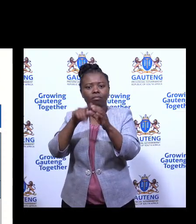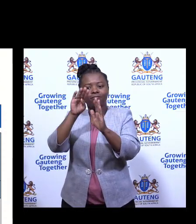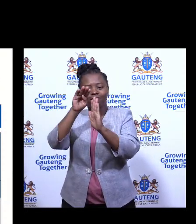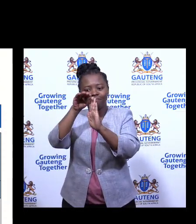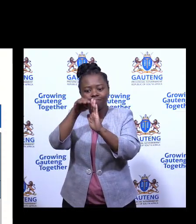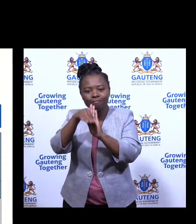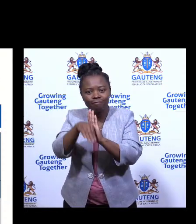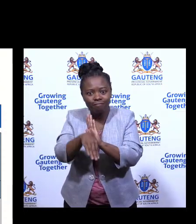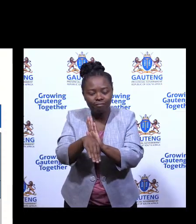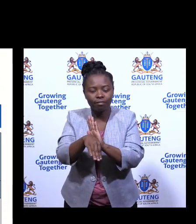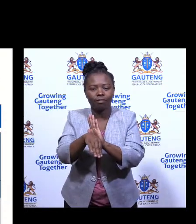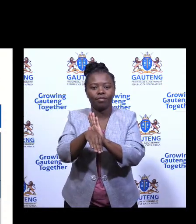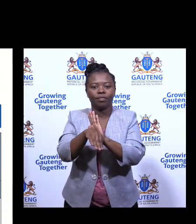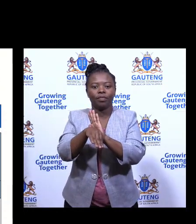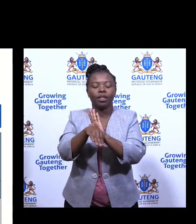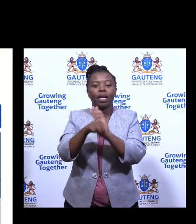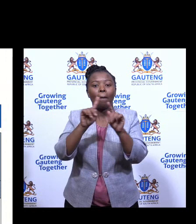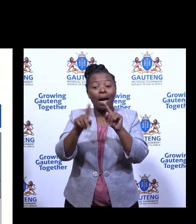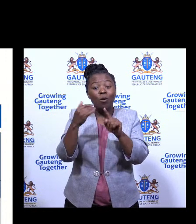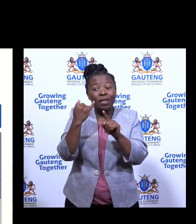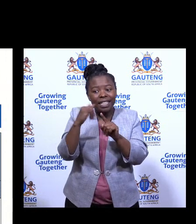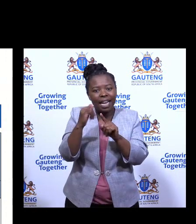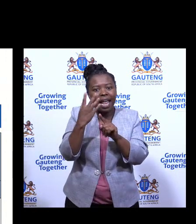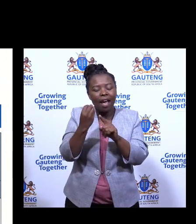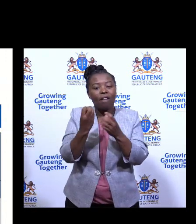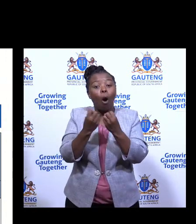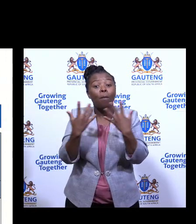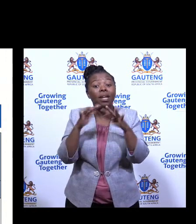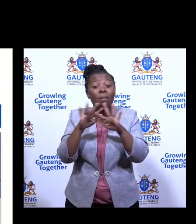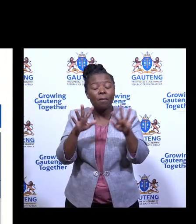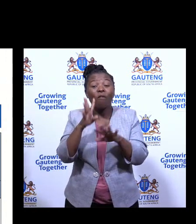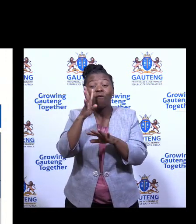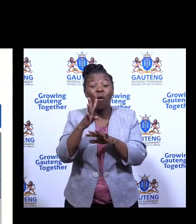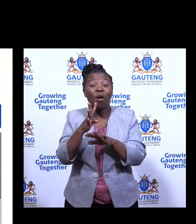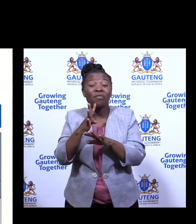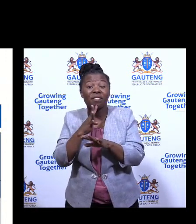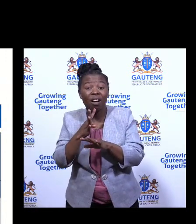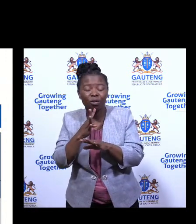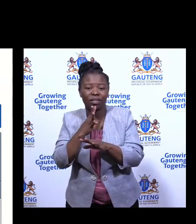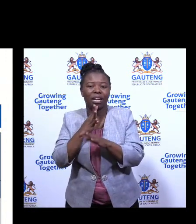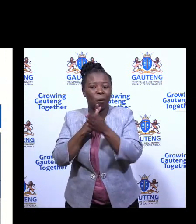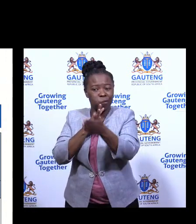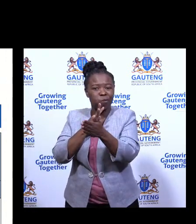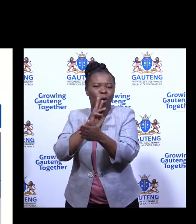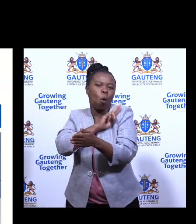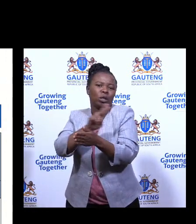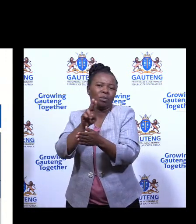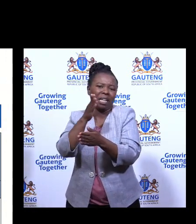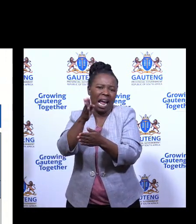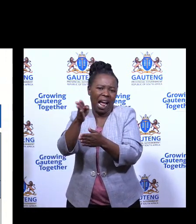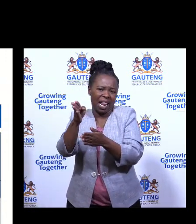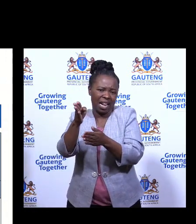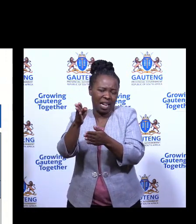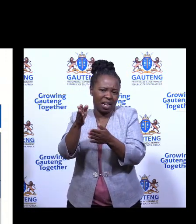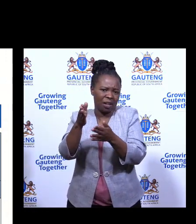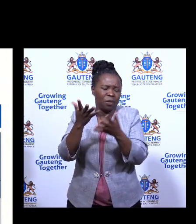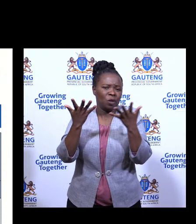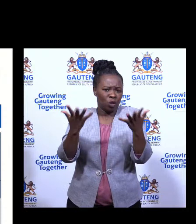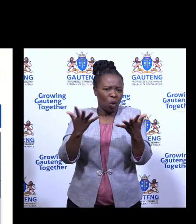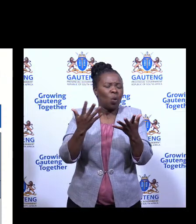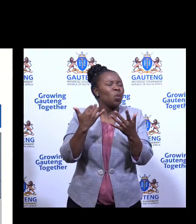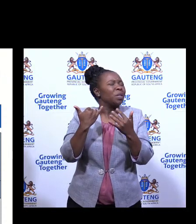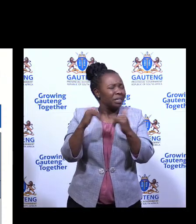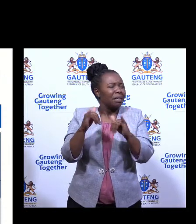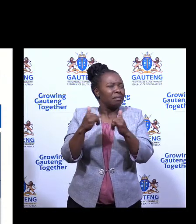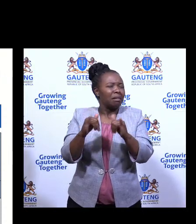falling, but we still have 4,000 people who are admitted in hospital. You can see we still